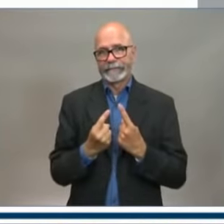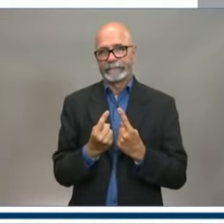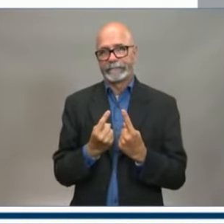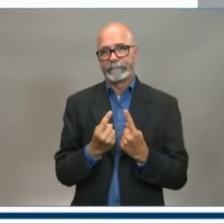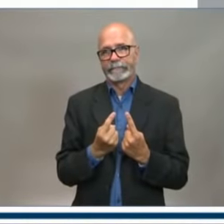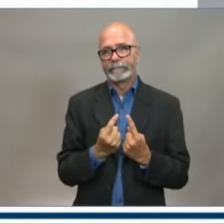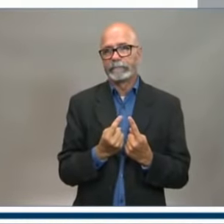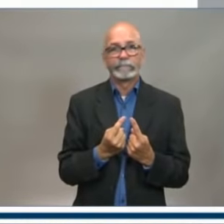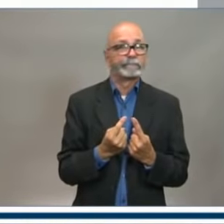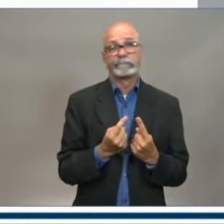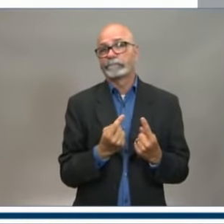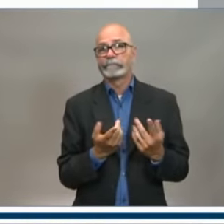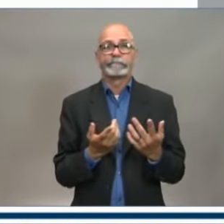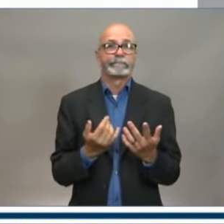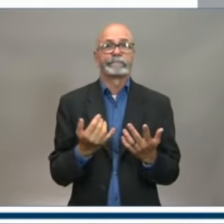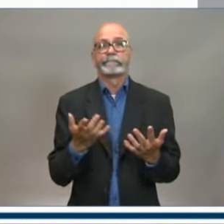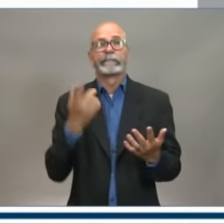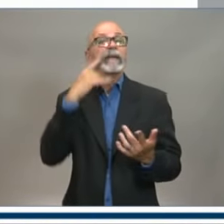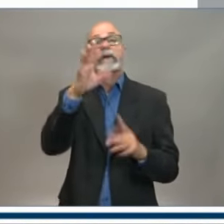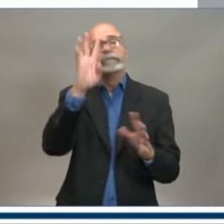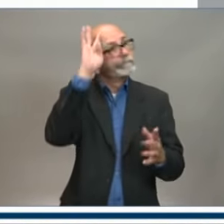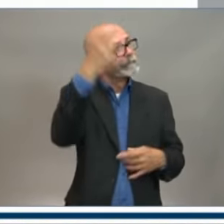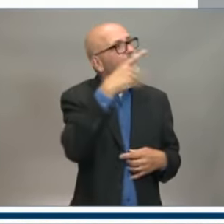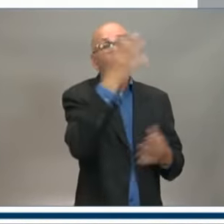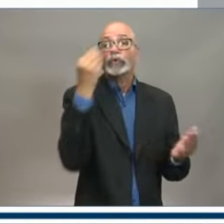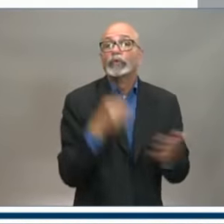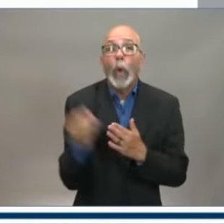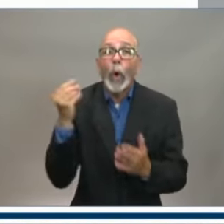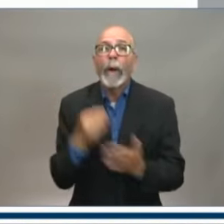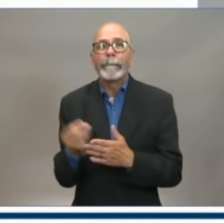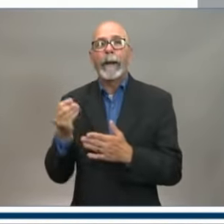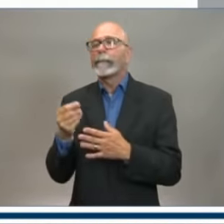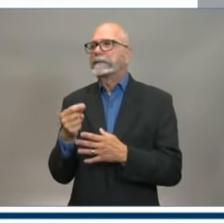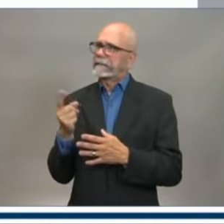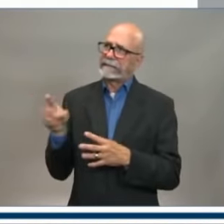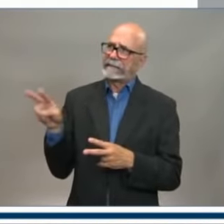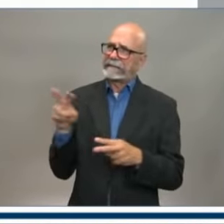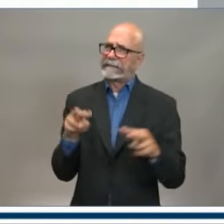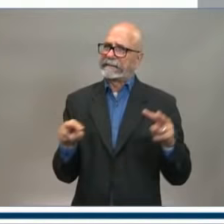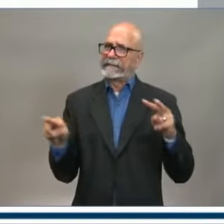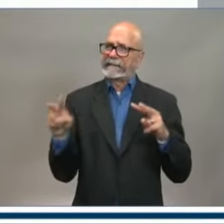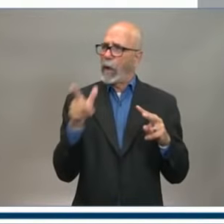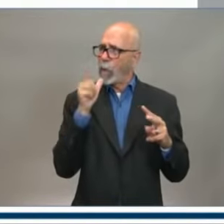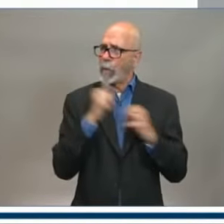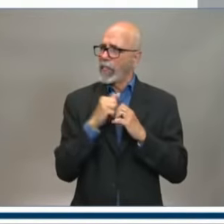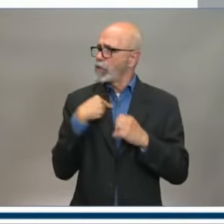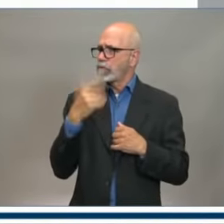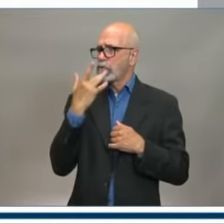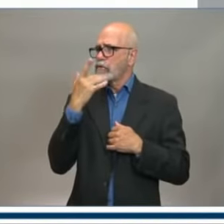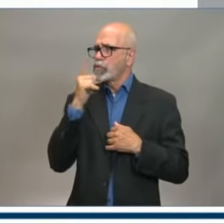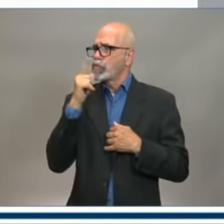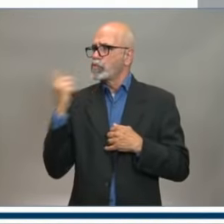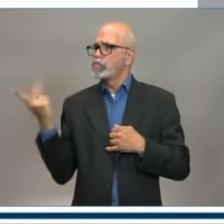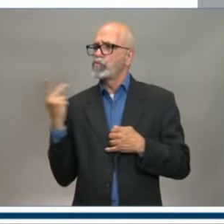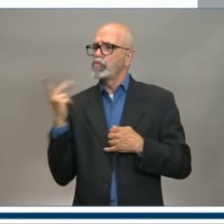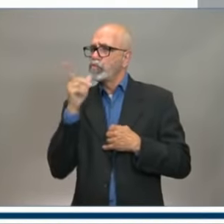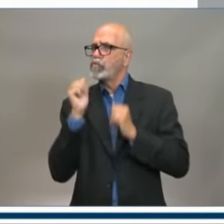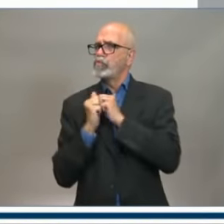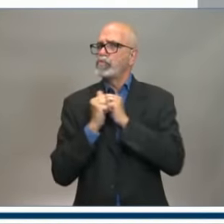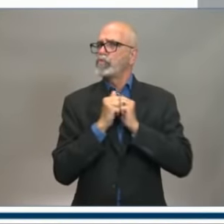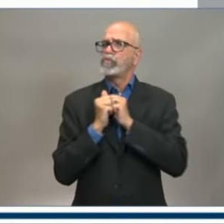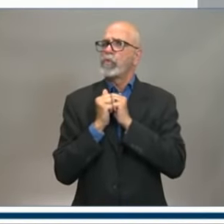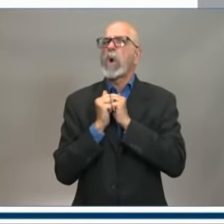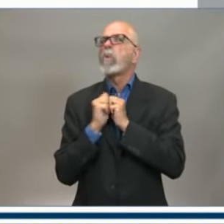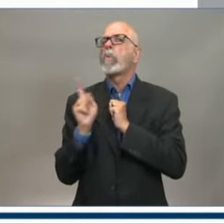out for shopping, it's important you think about who you're going with and where the setting that you're going to be meeting at and